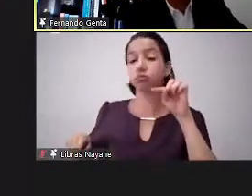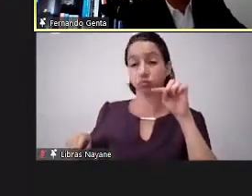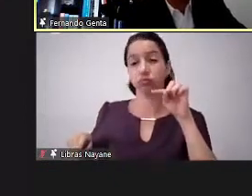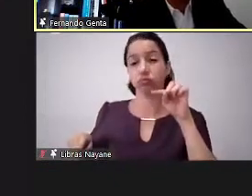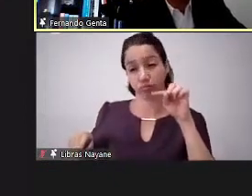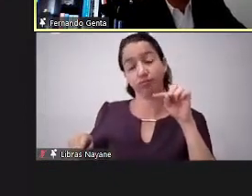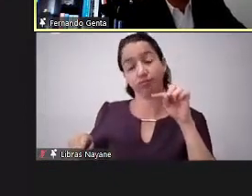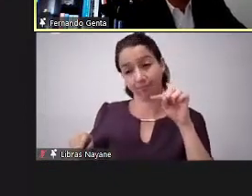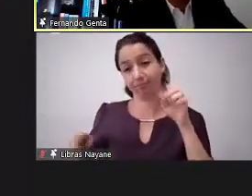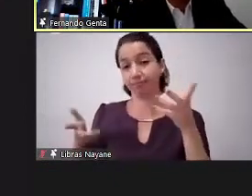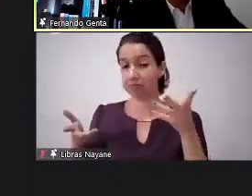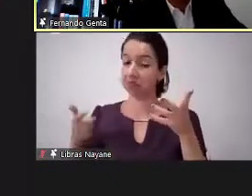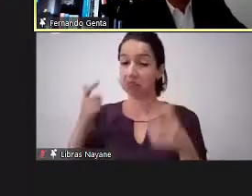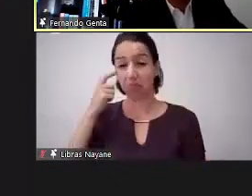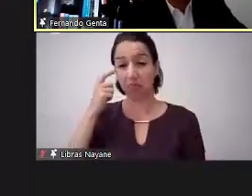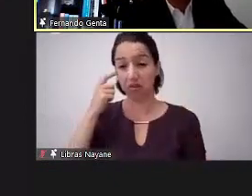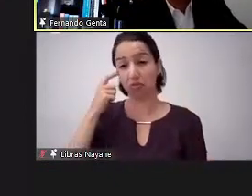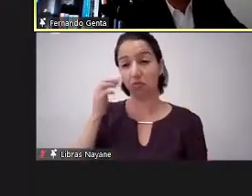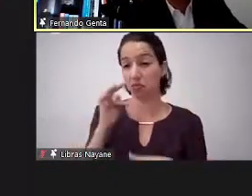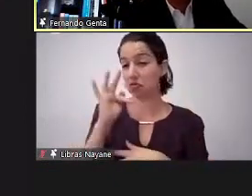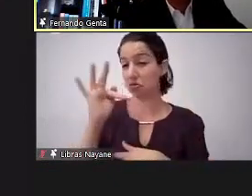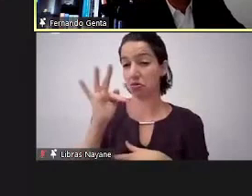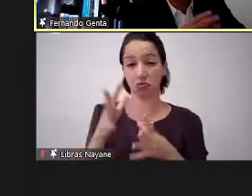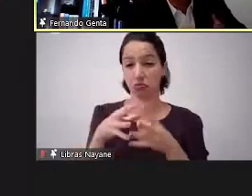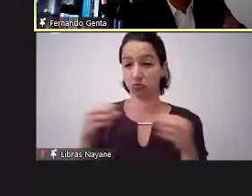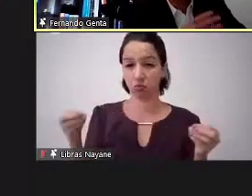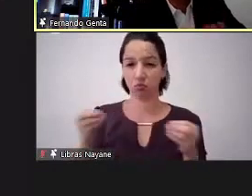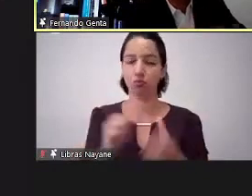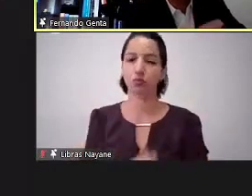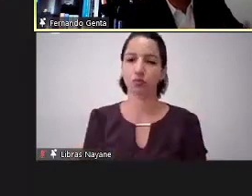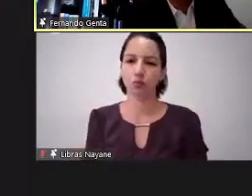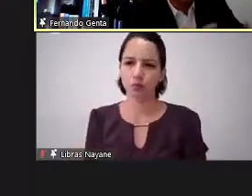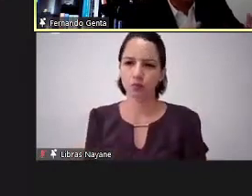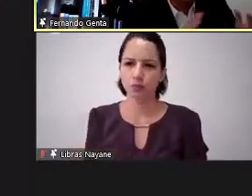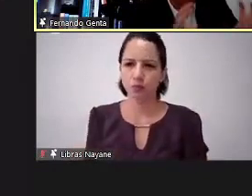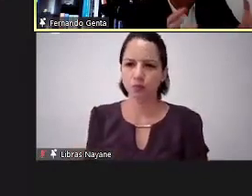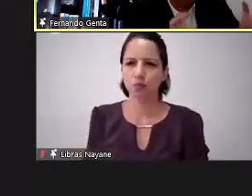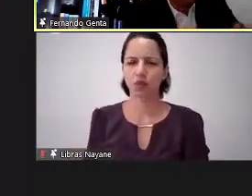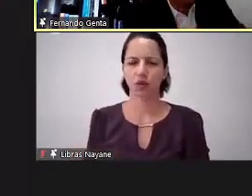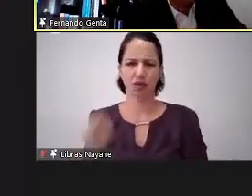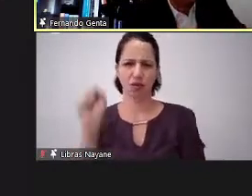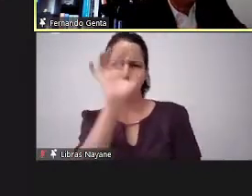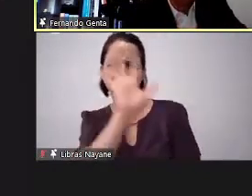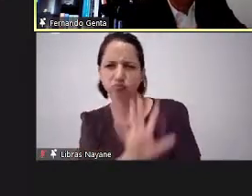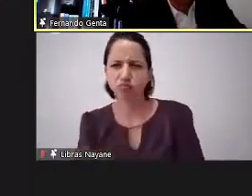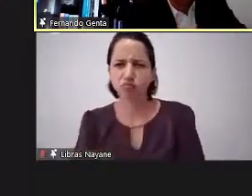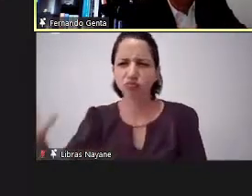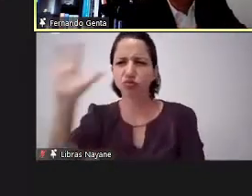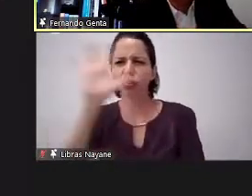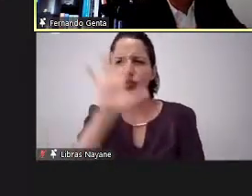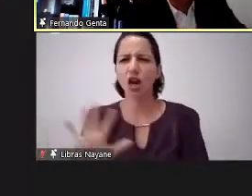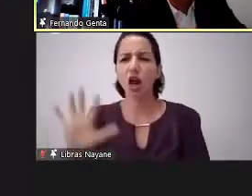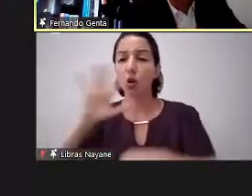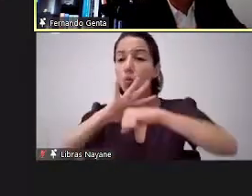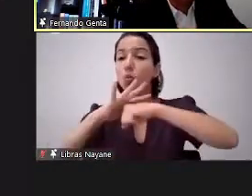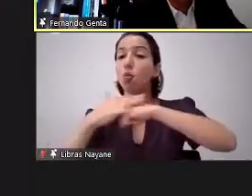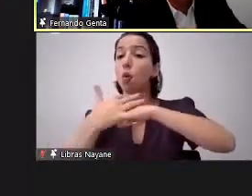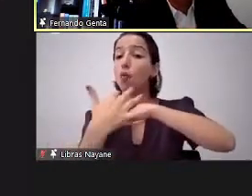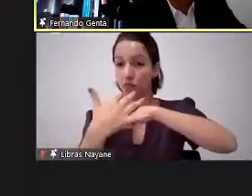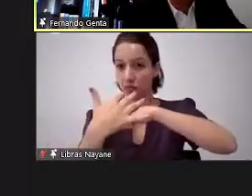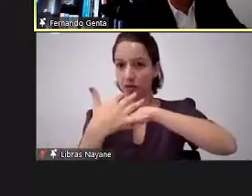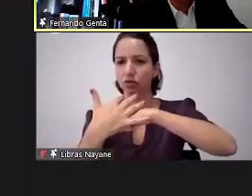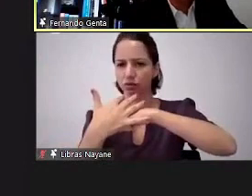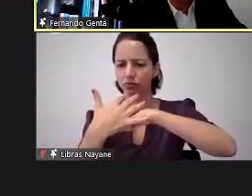employment rate is coming back to the rates before COVID. Now, this is a